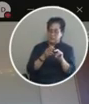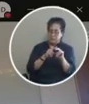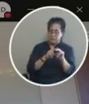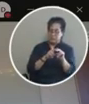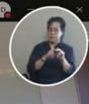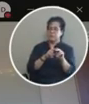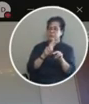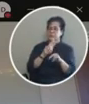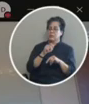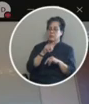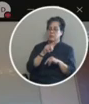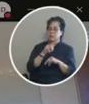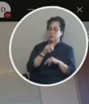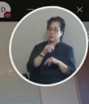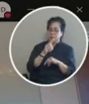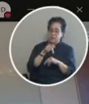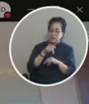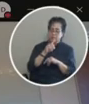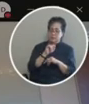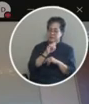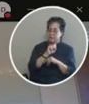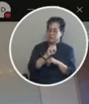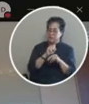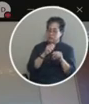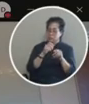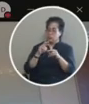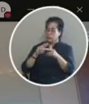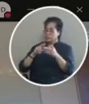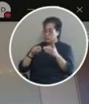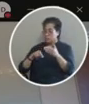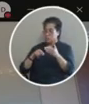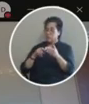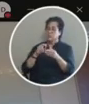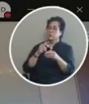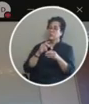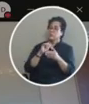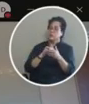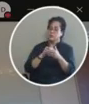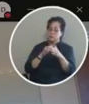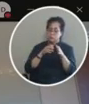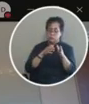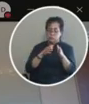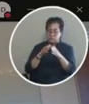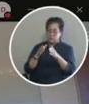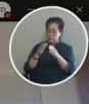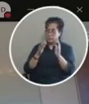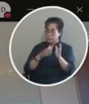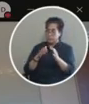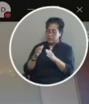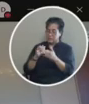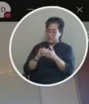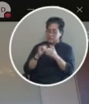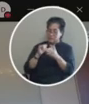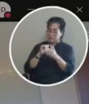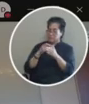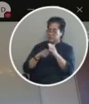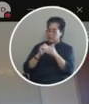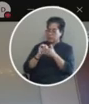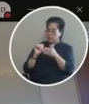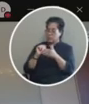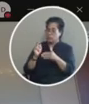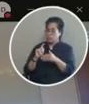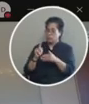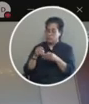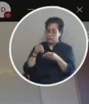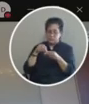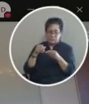last 5 years, but we can point to specific examples and results that tie back to the strategic plan of where those tax dollars have gone. Whether